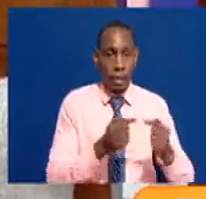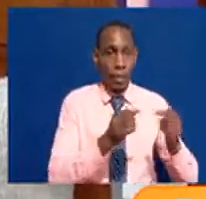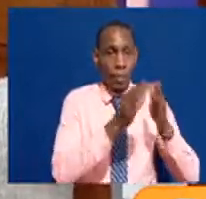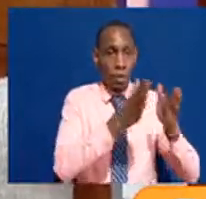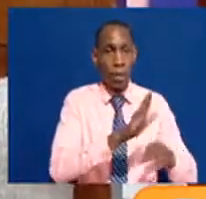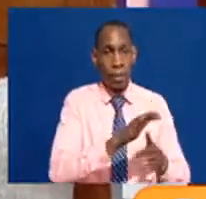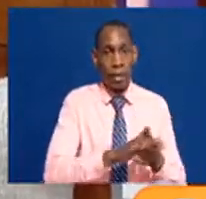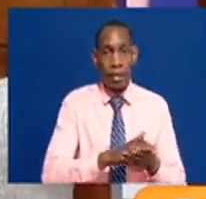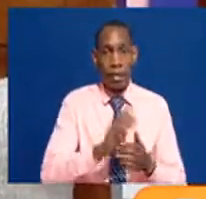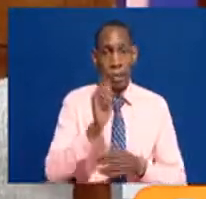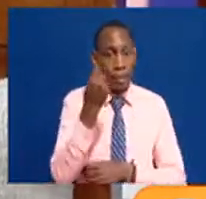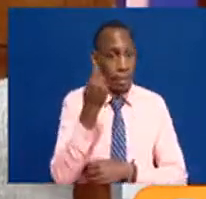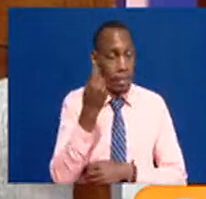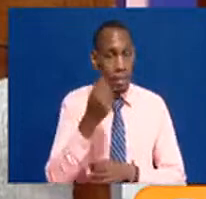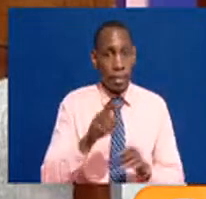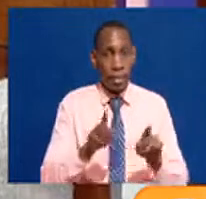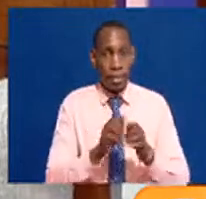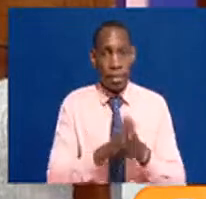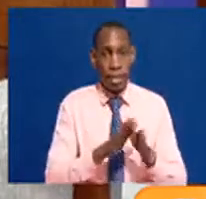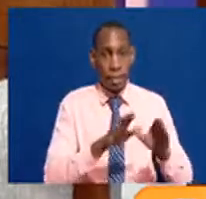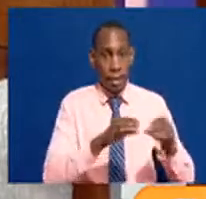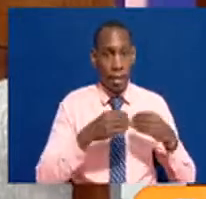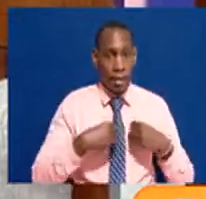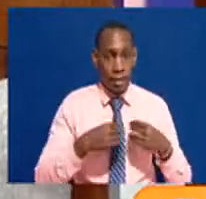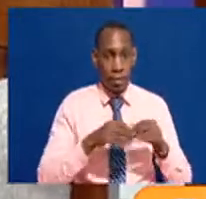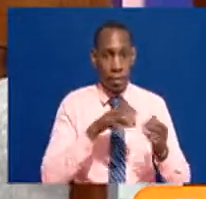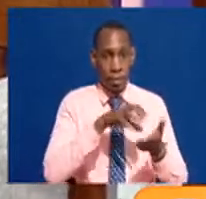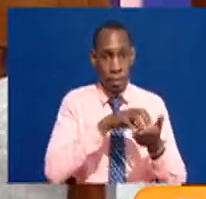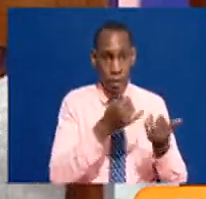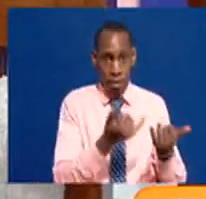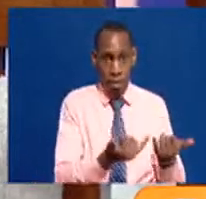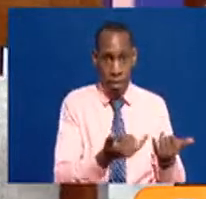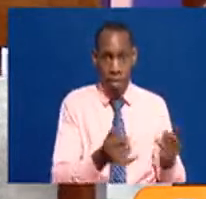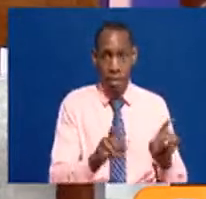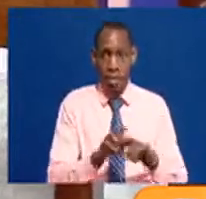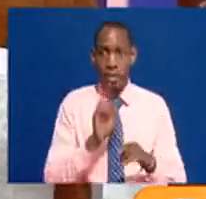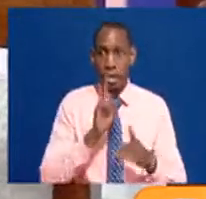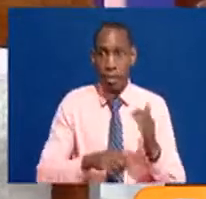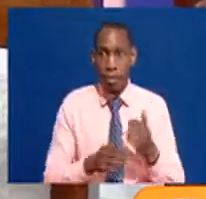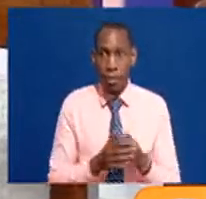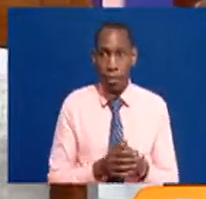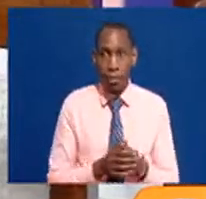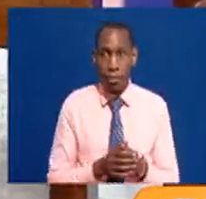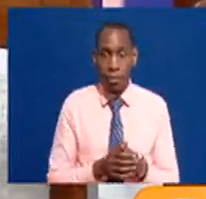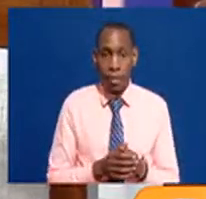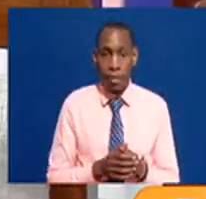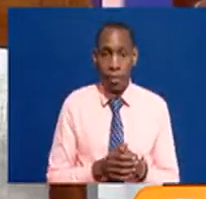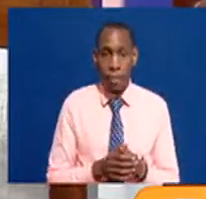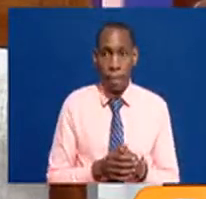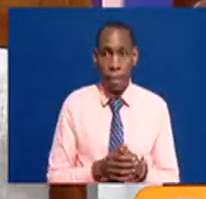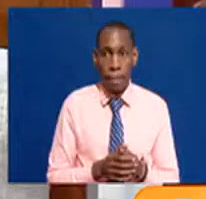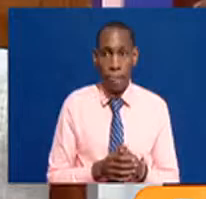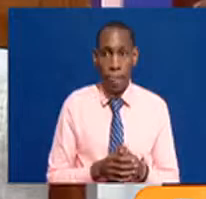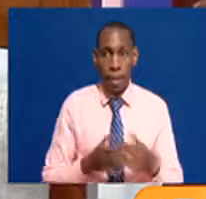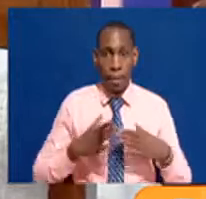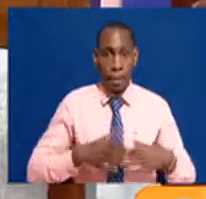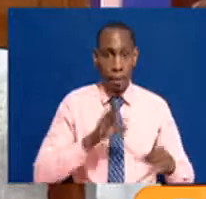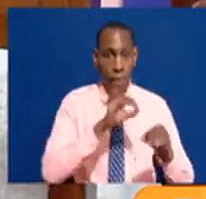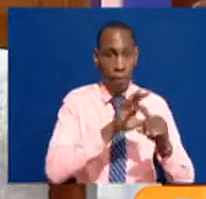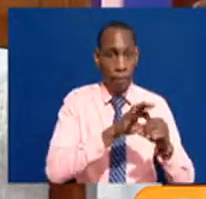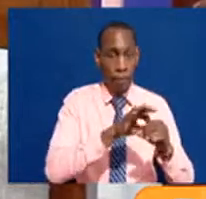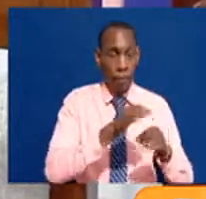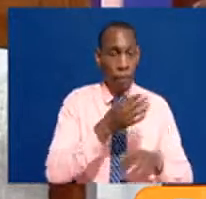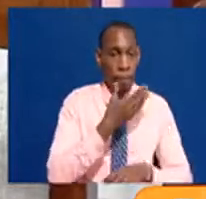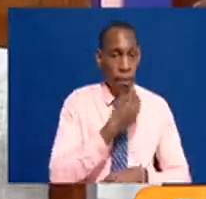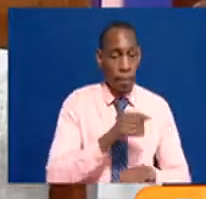he's supposed to be the president. But he's taking his position right now and saying that, look, the people who voted for me,